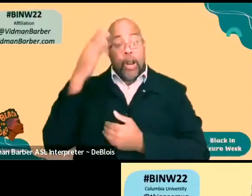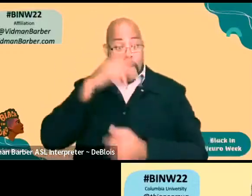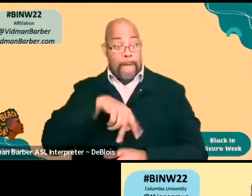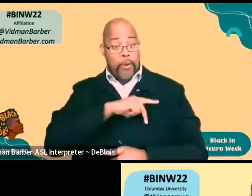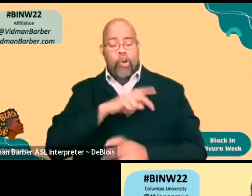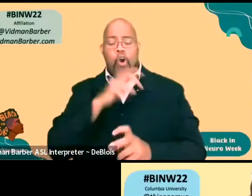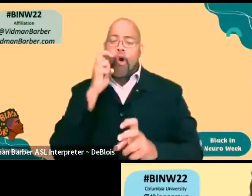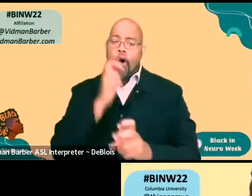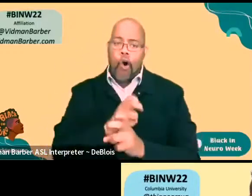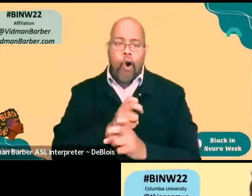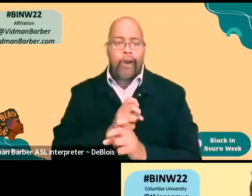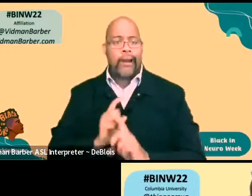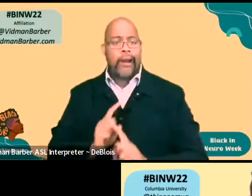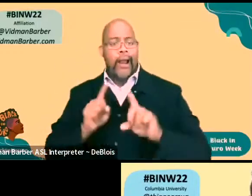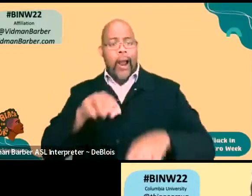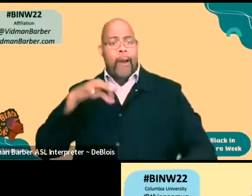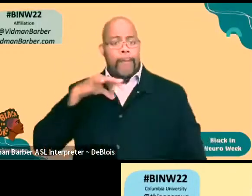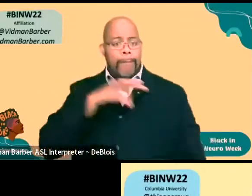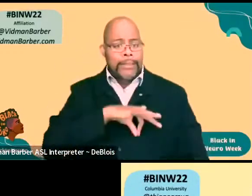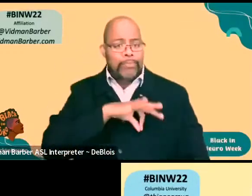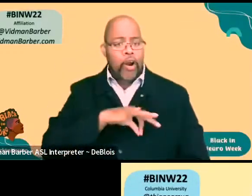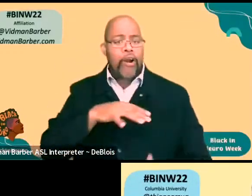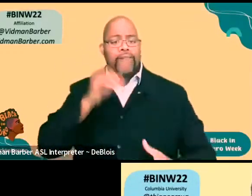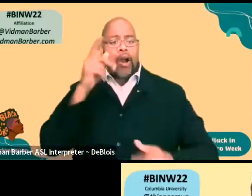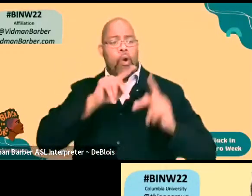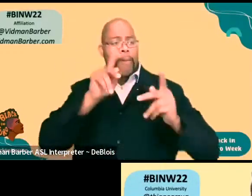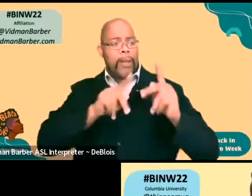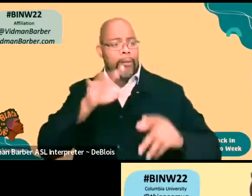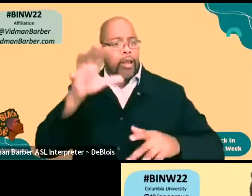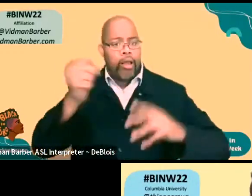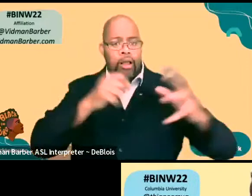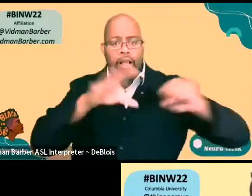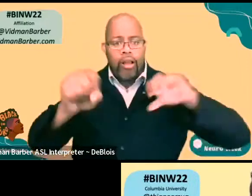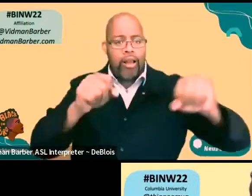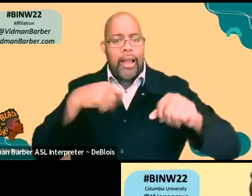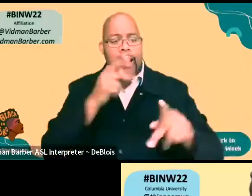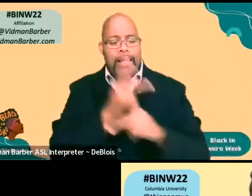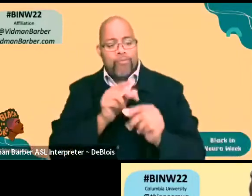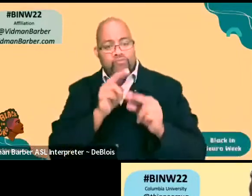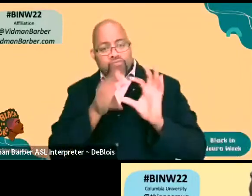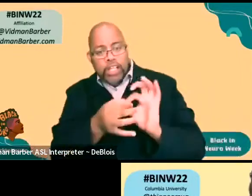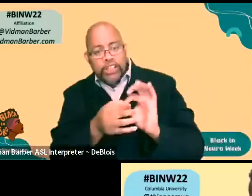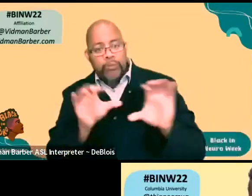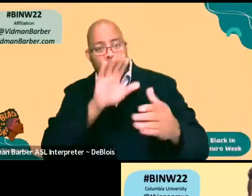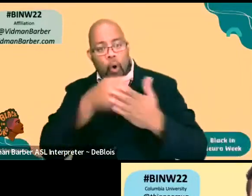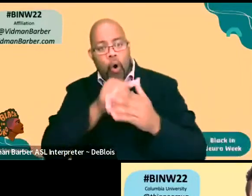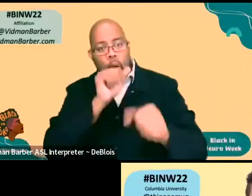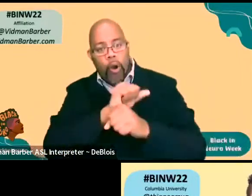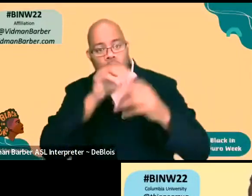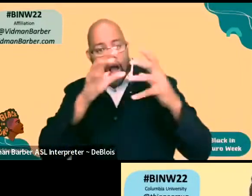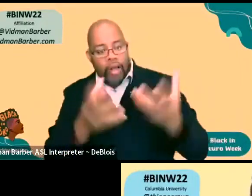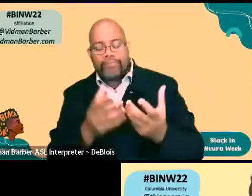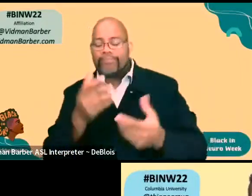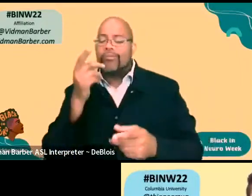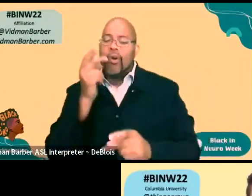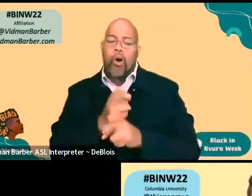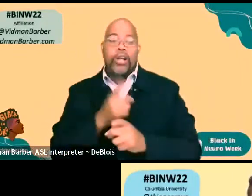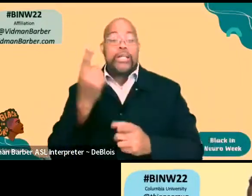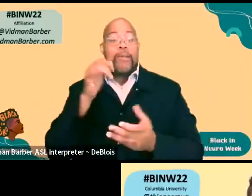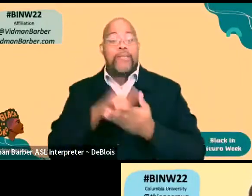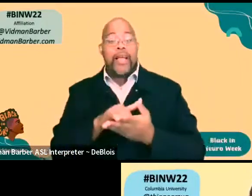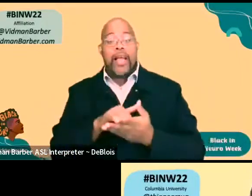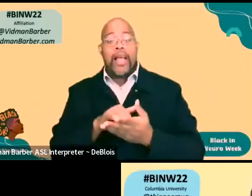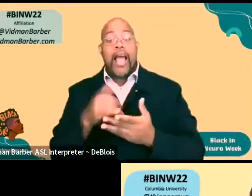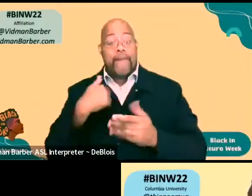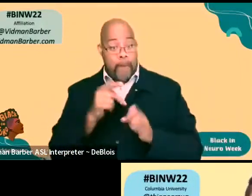it's hard to go out into Pittsburgh and find all these people and maintain a relationship and do all of that. I mean, it's something that there